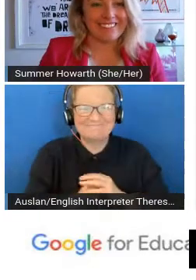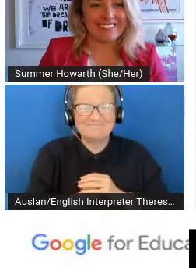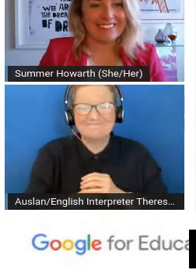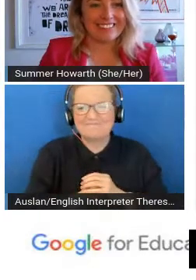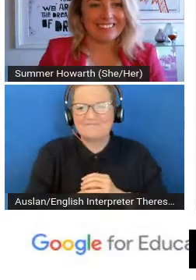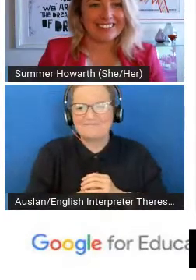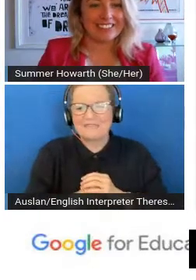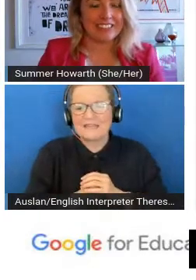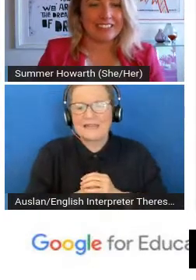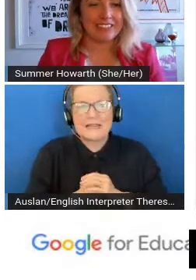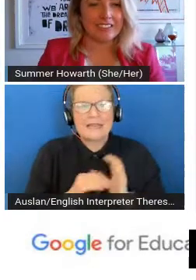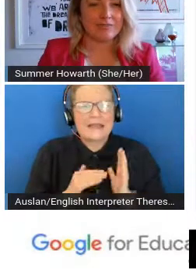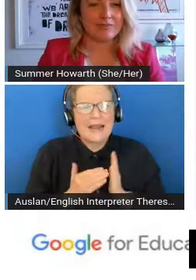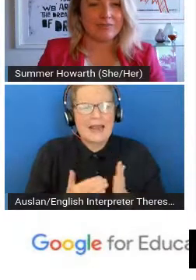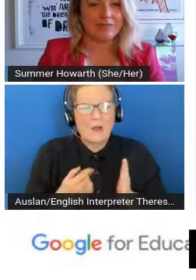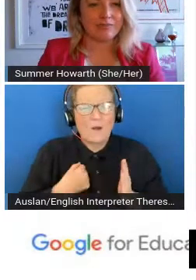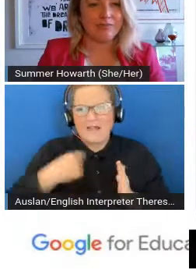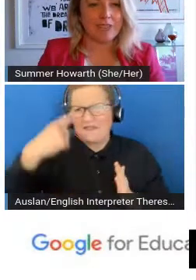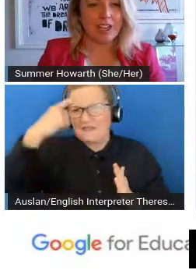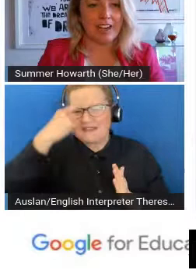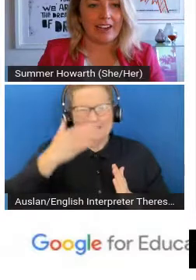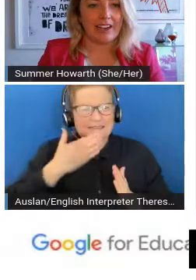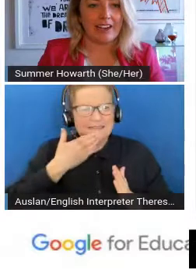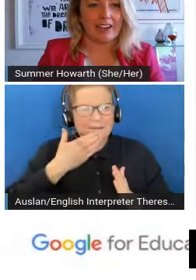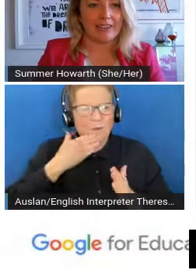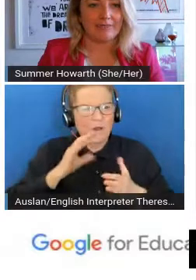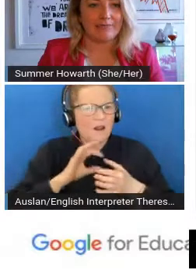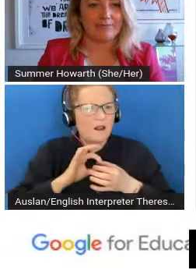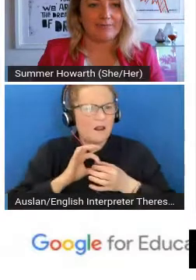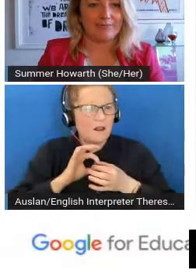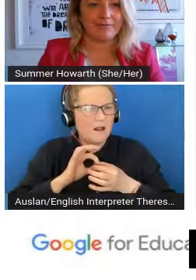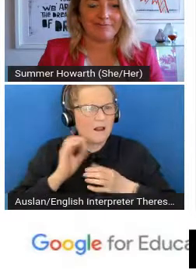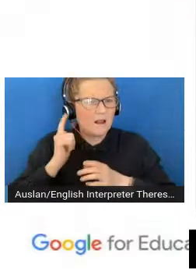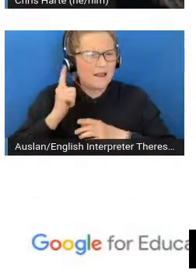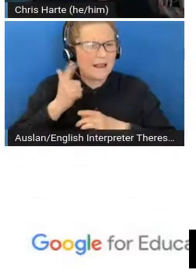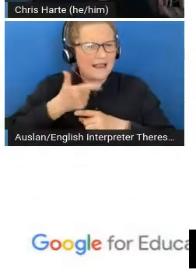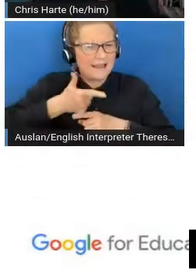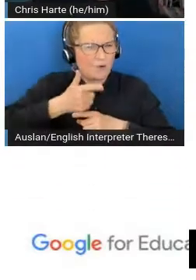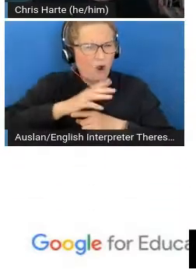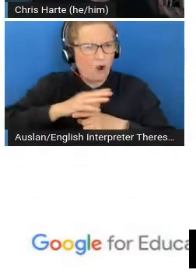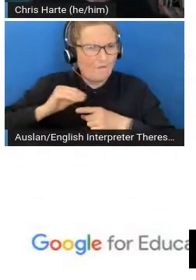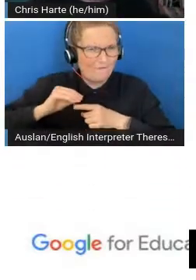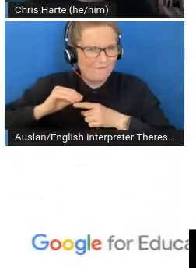now is, I think Summer is probably going to drop out for a little while. So I'll see you soon, my friend.